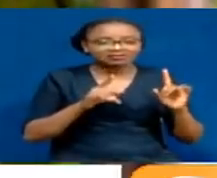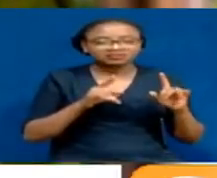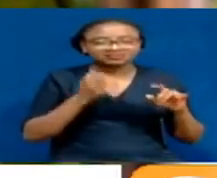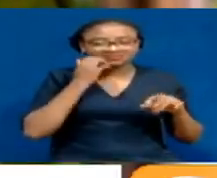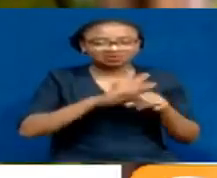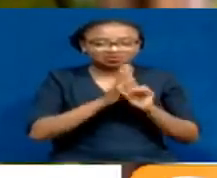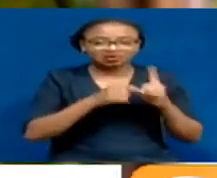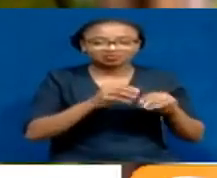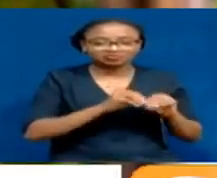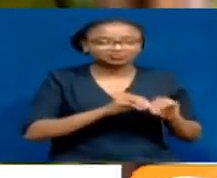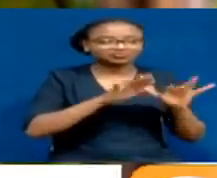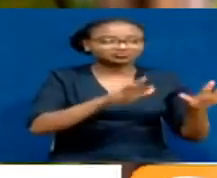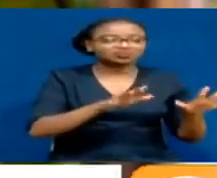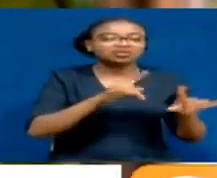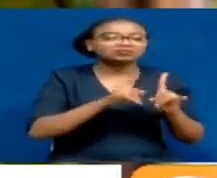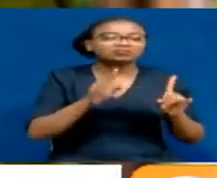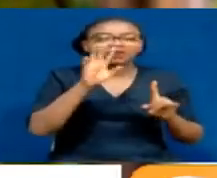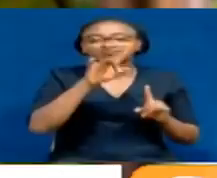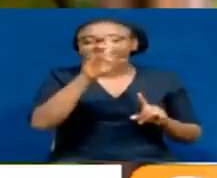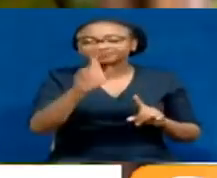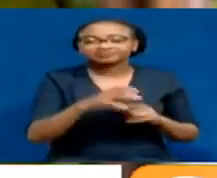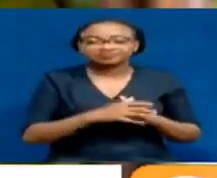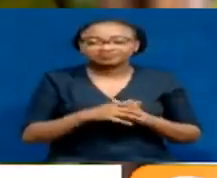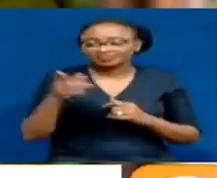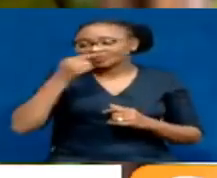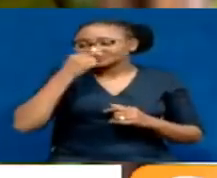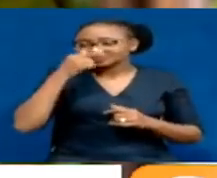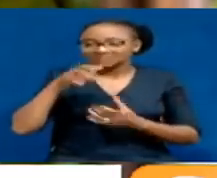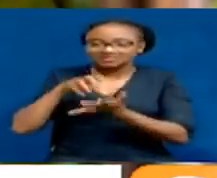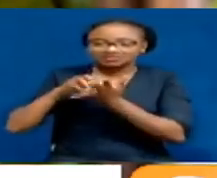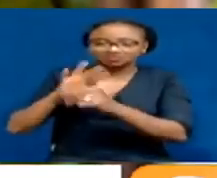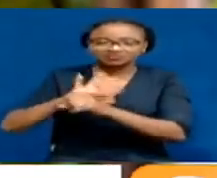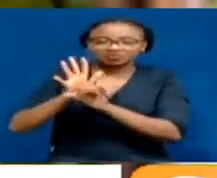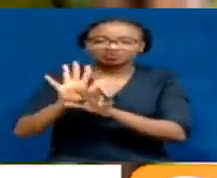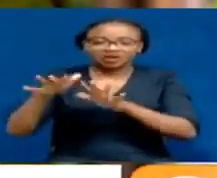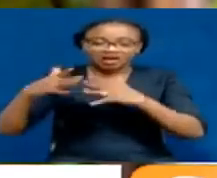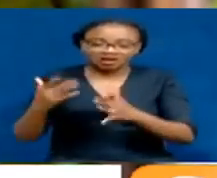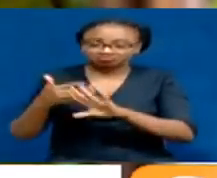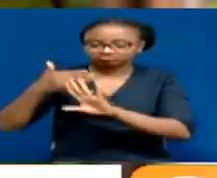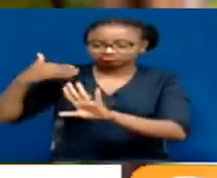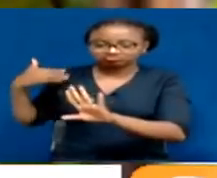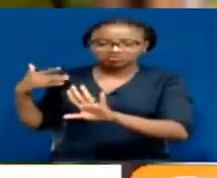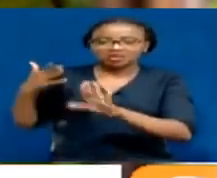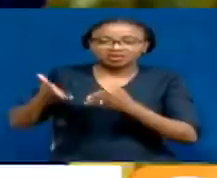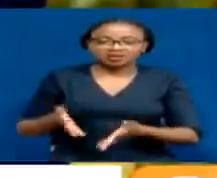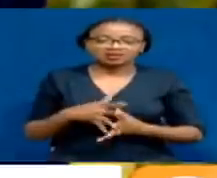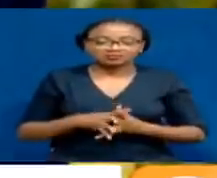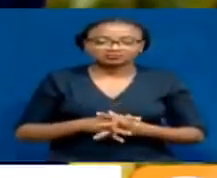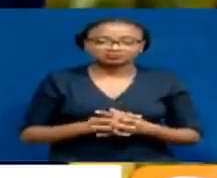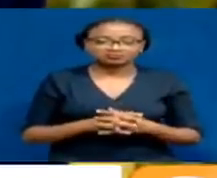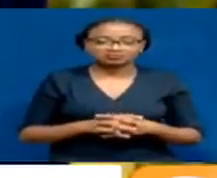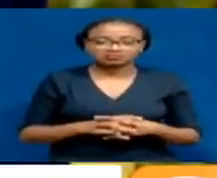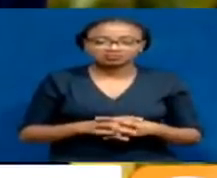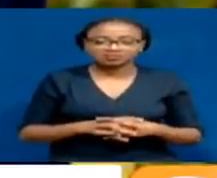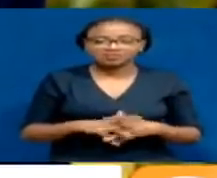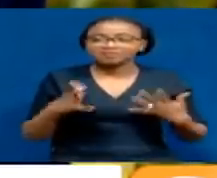spread. What would you say has been the situation in regards to COVID-19 in Tanzania in previous days and right now? A